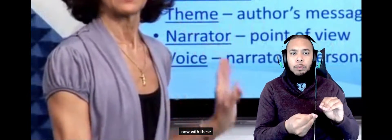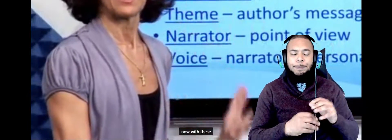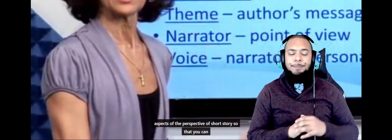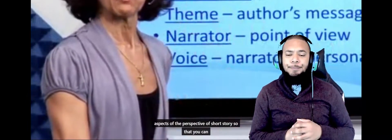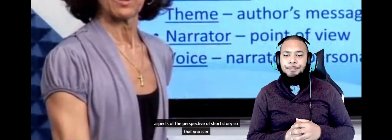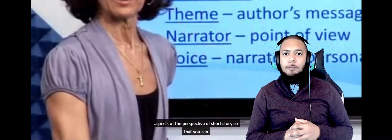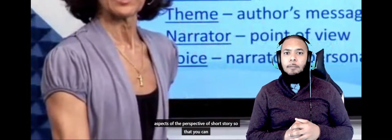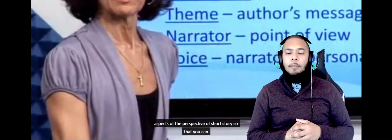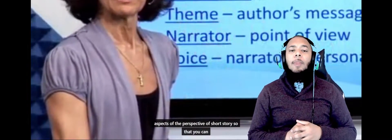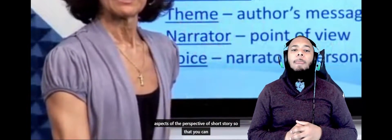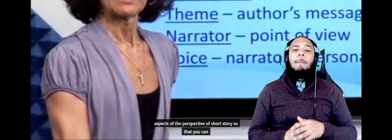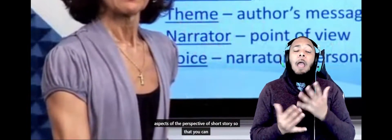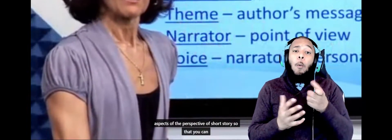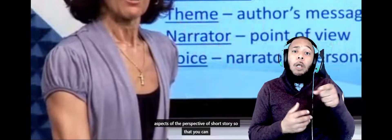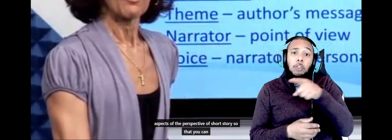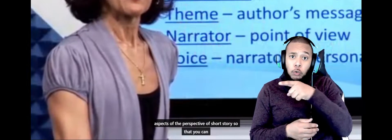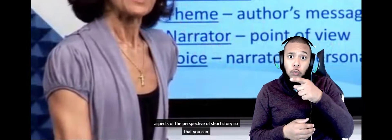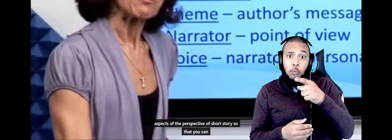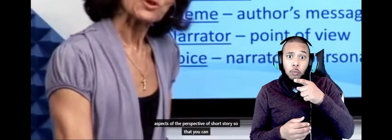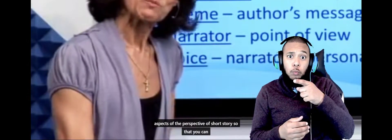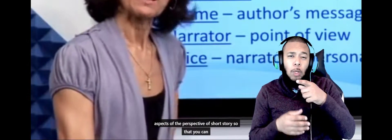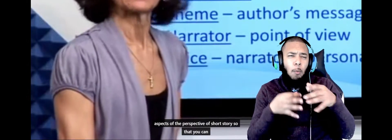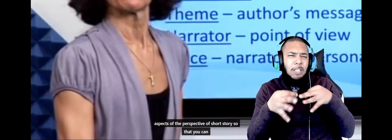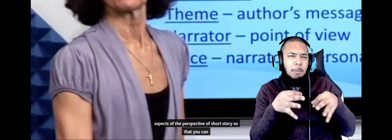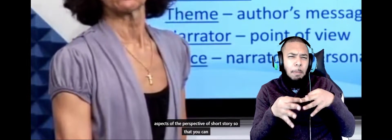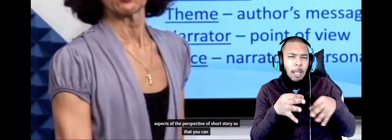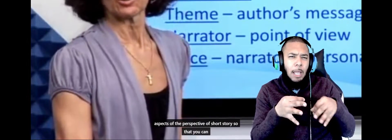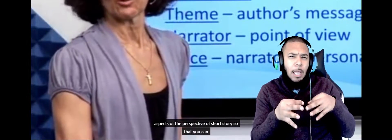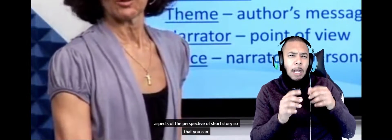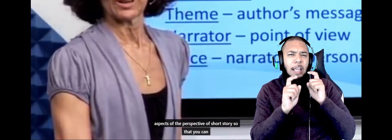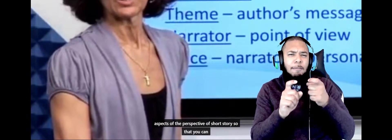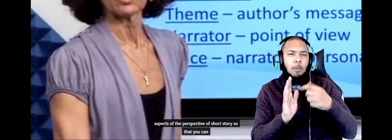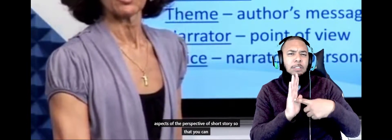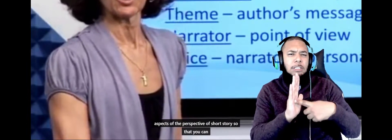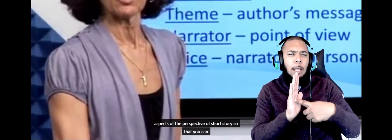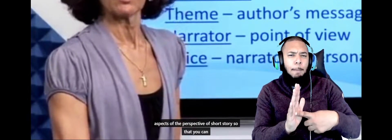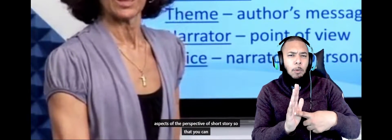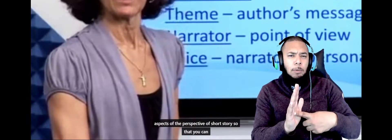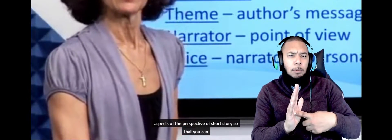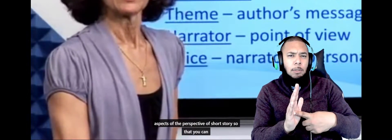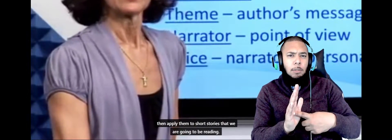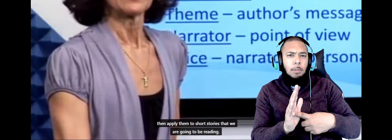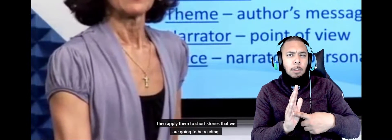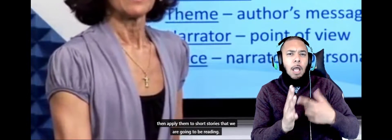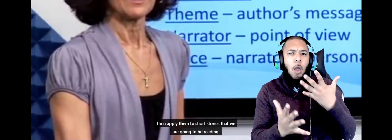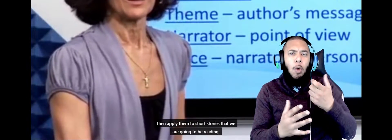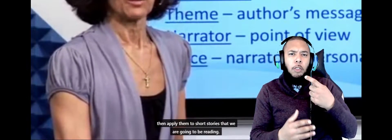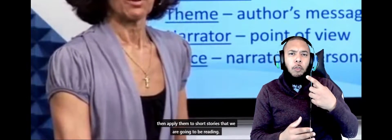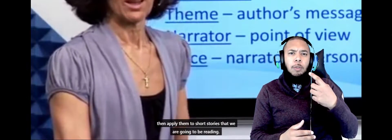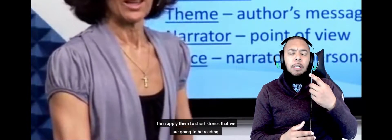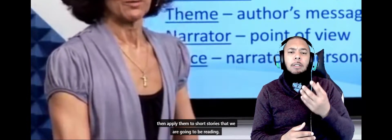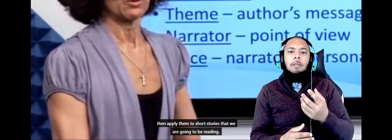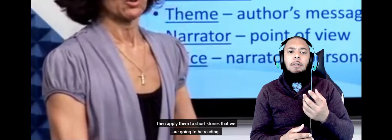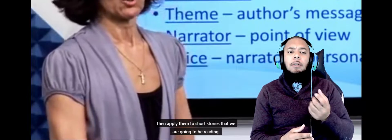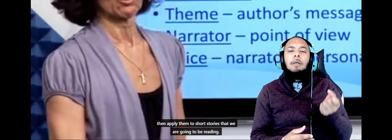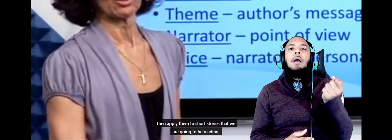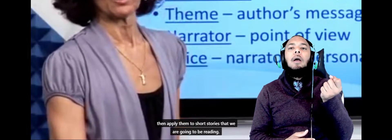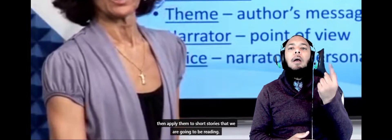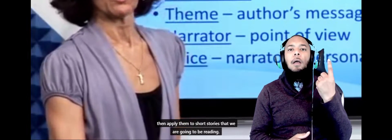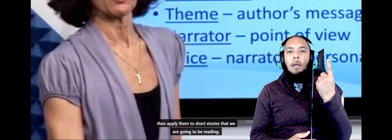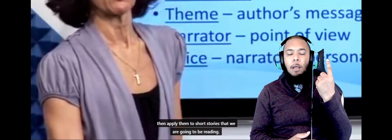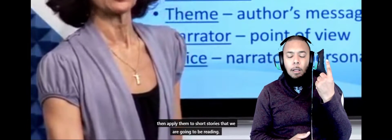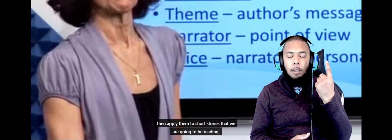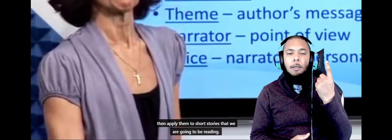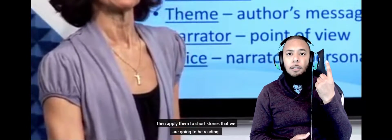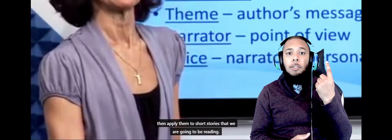with these aspects of the perspective of short story so that you can then apply them to short